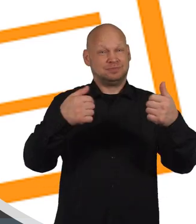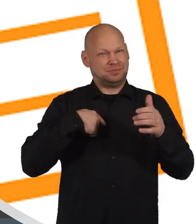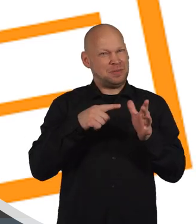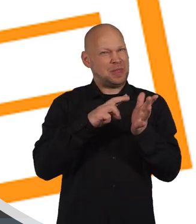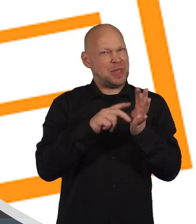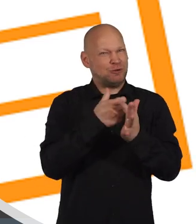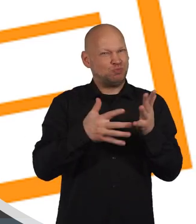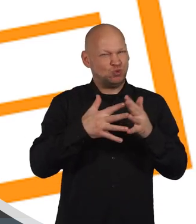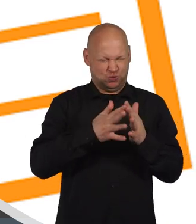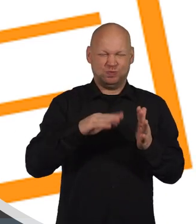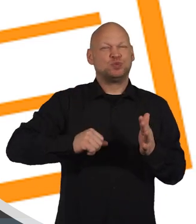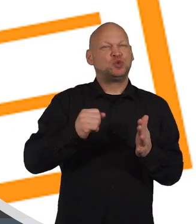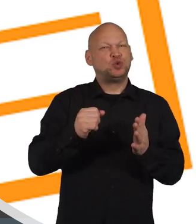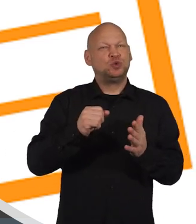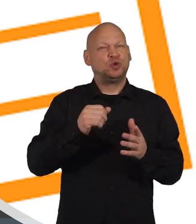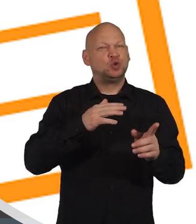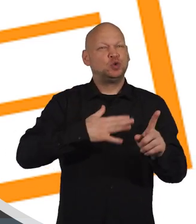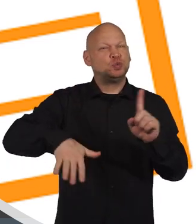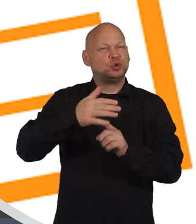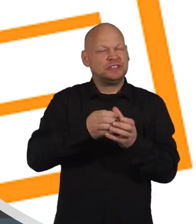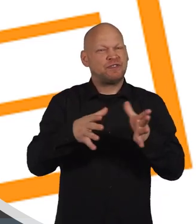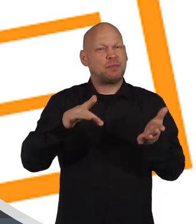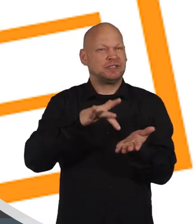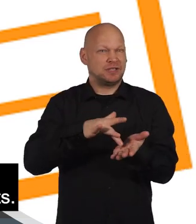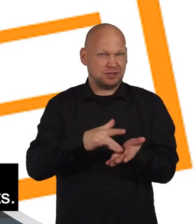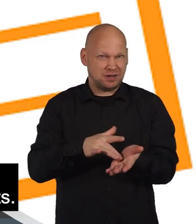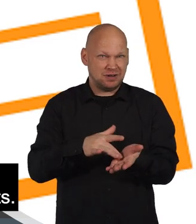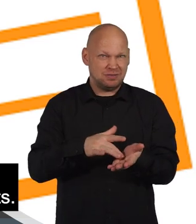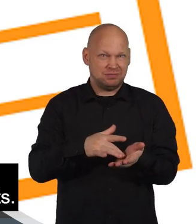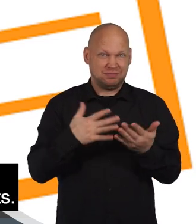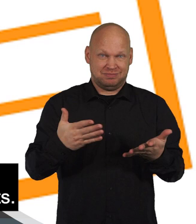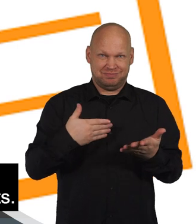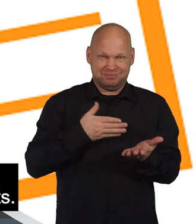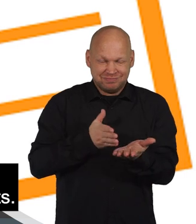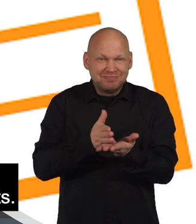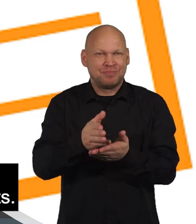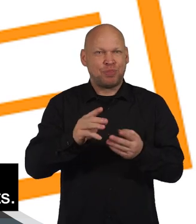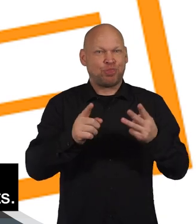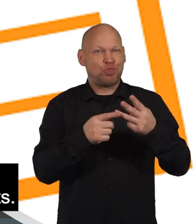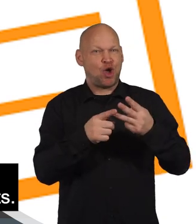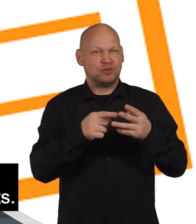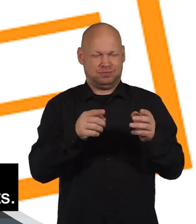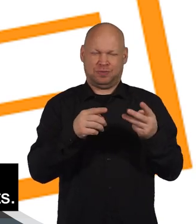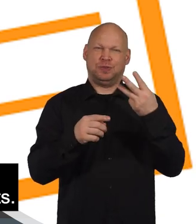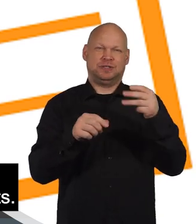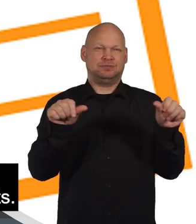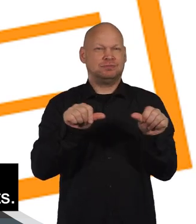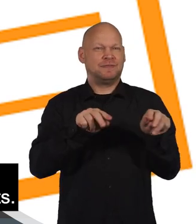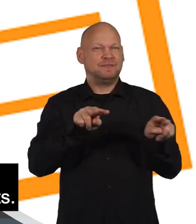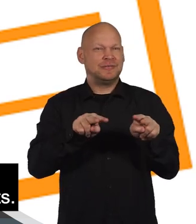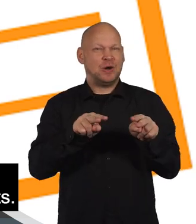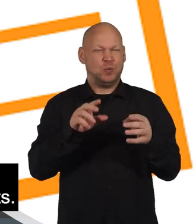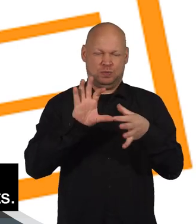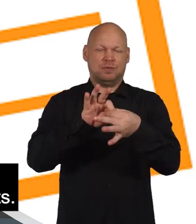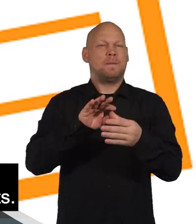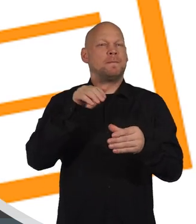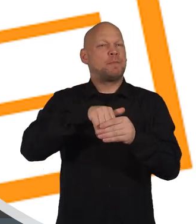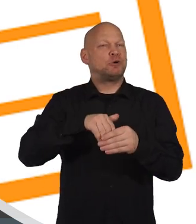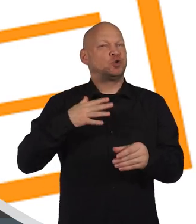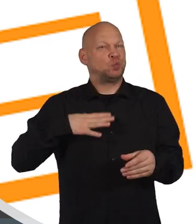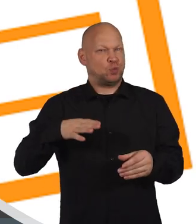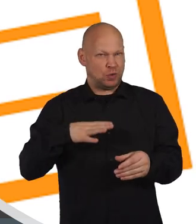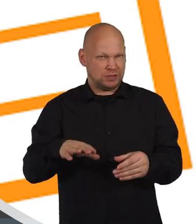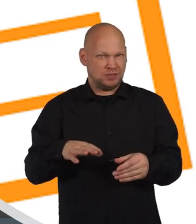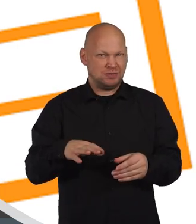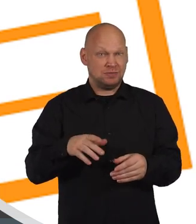Hi, I'm Andrew from Scottish Community Development Centre and I'm going to take you through the third of three short videos on participation requests.